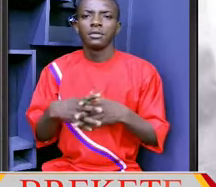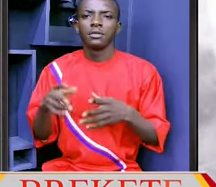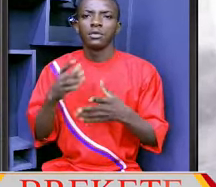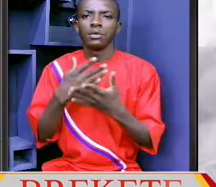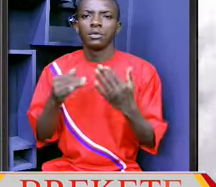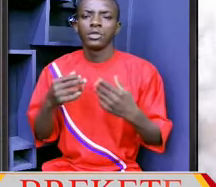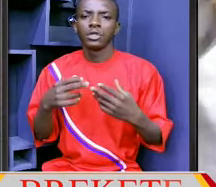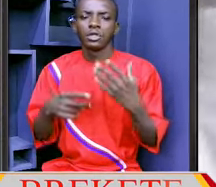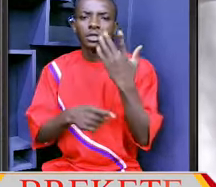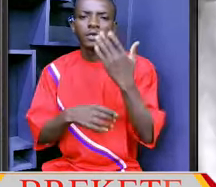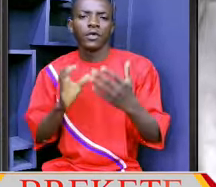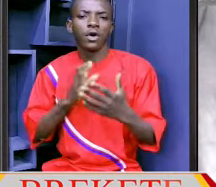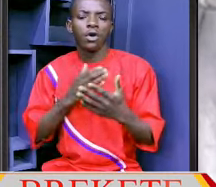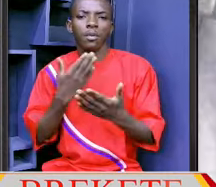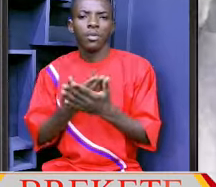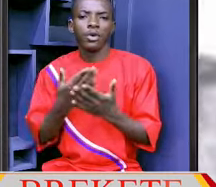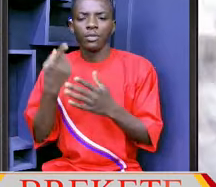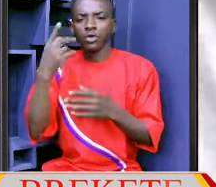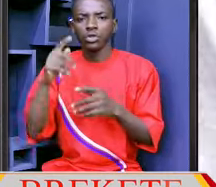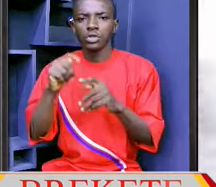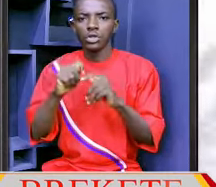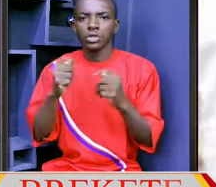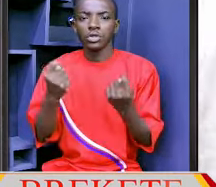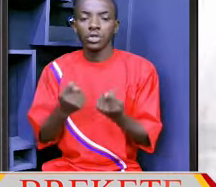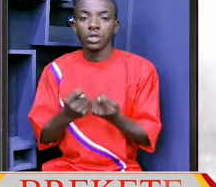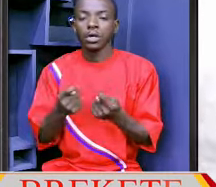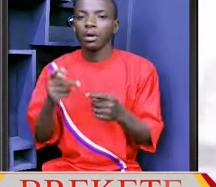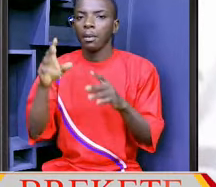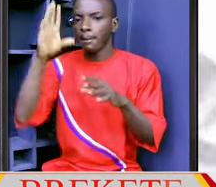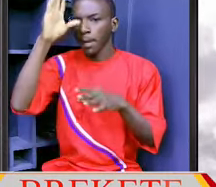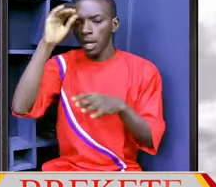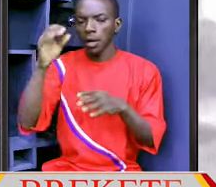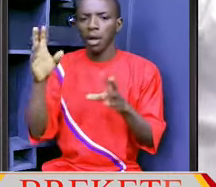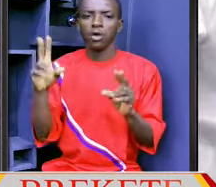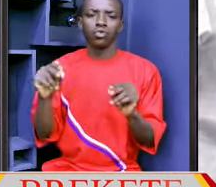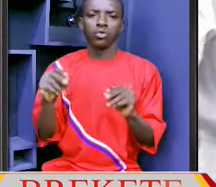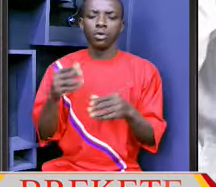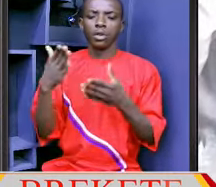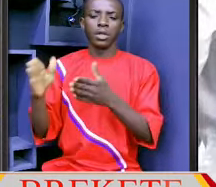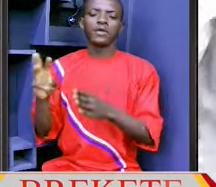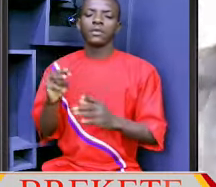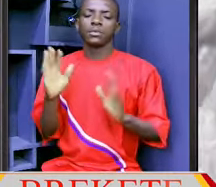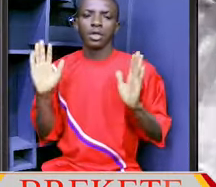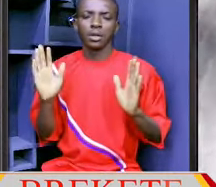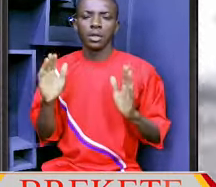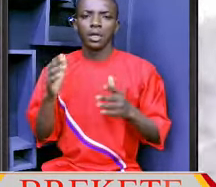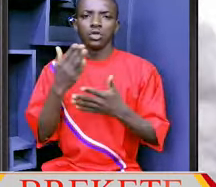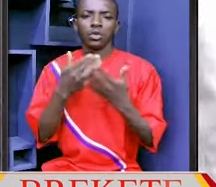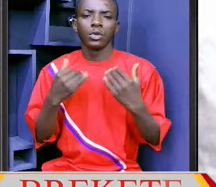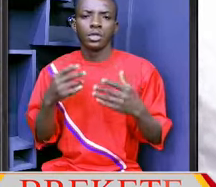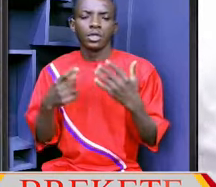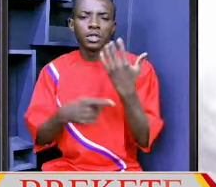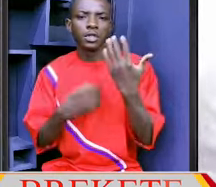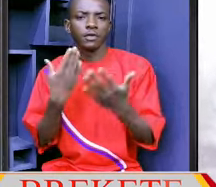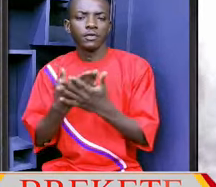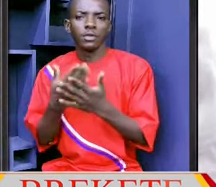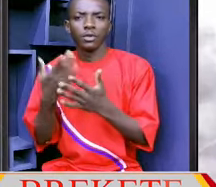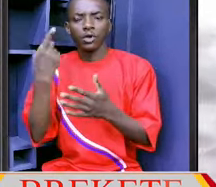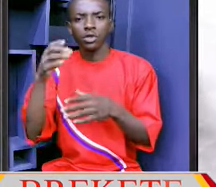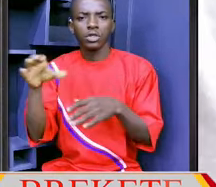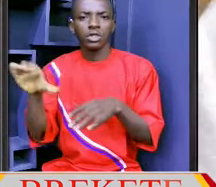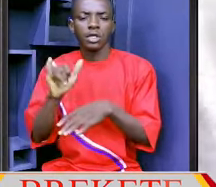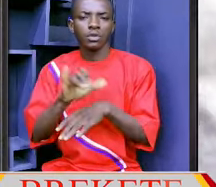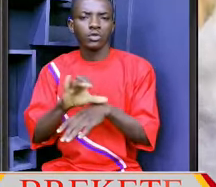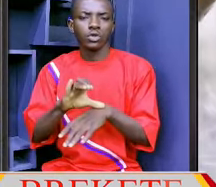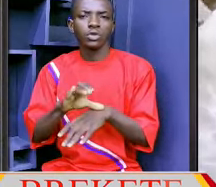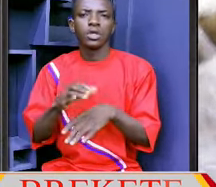Person, they thief our money because you're now your tribal man. Ah, oh, no. Leave them. Person, they thief our money because now the same church you now